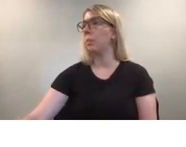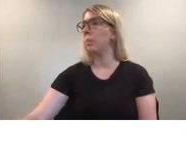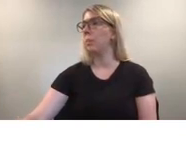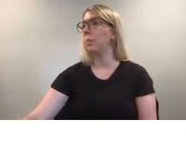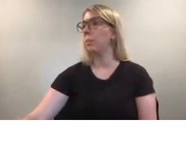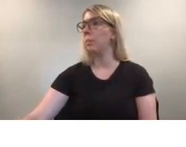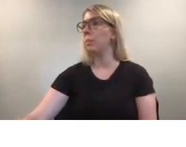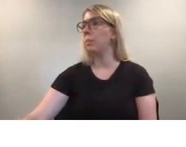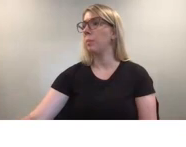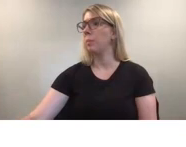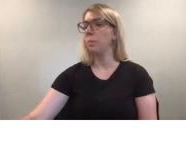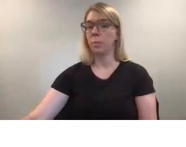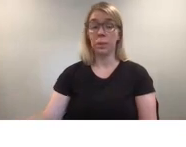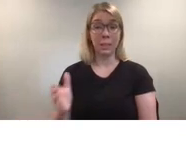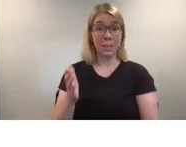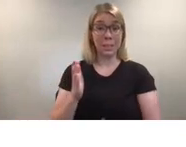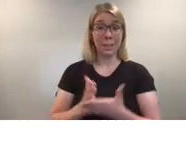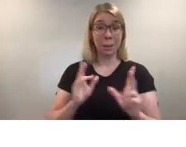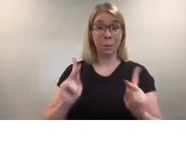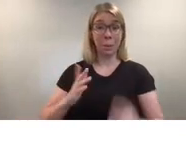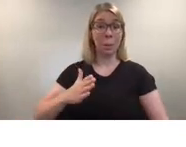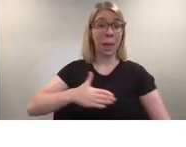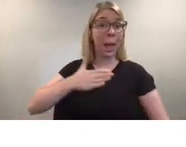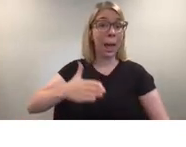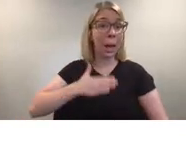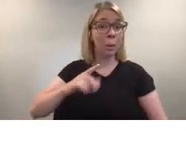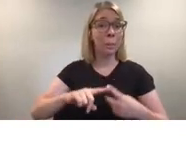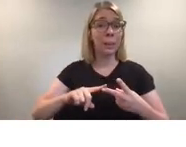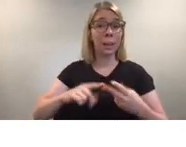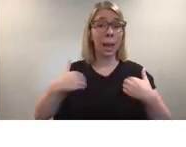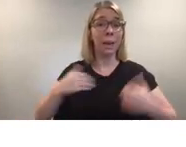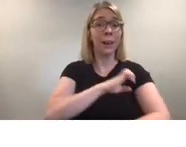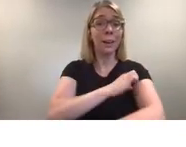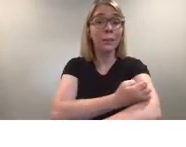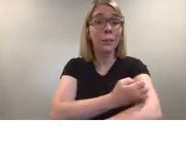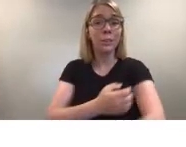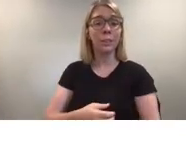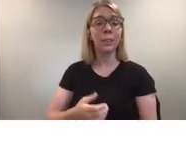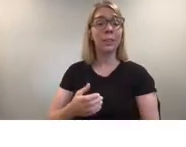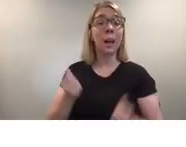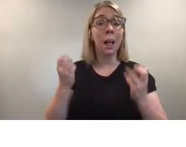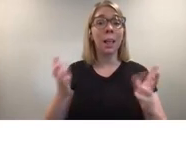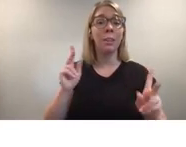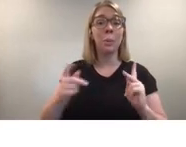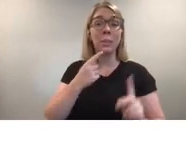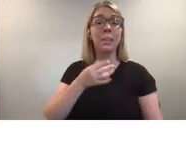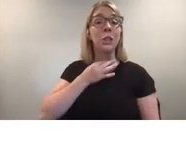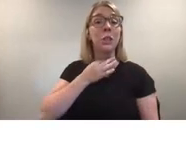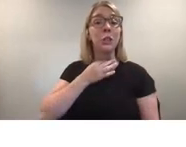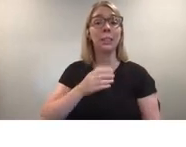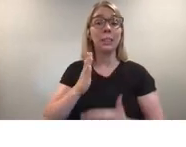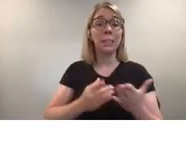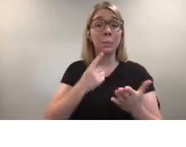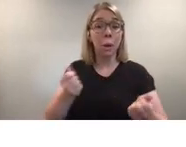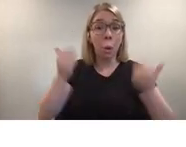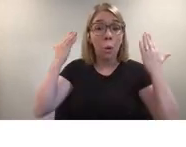Right, some happy, some energetic, lots of curious, always exciting to see some curious folks out there. Some overwhelmed, it's